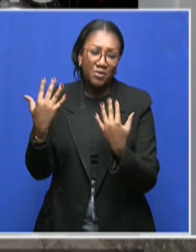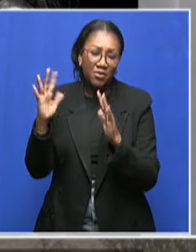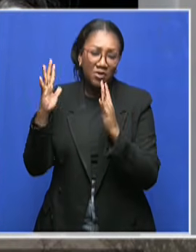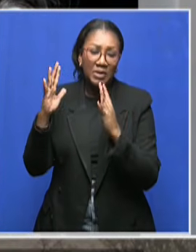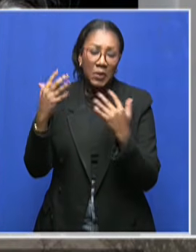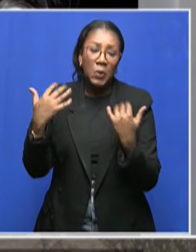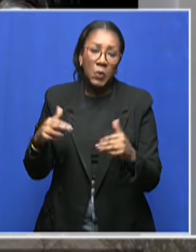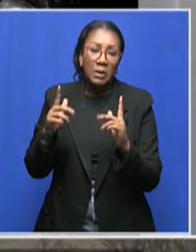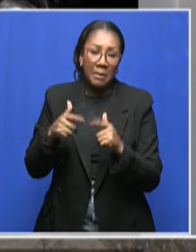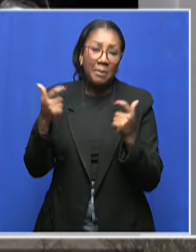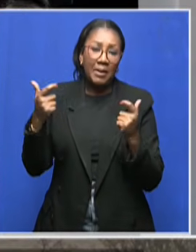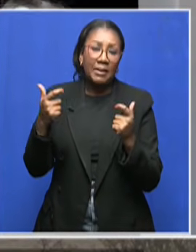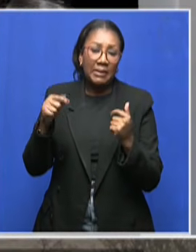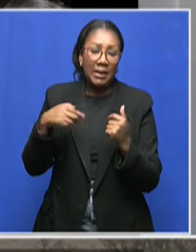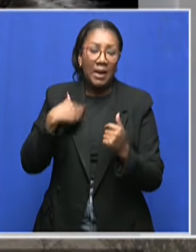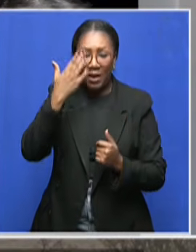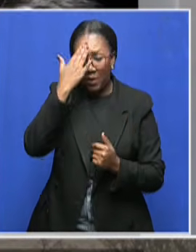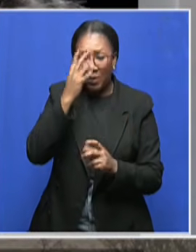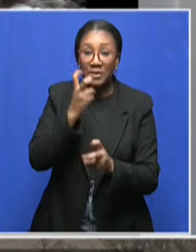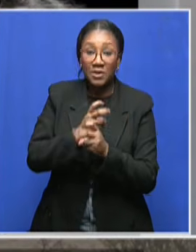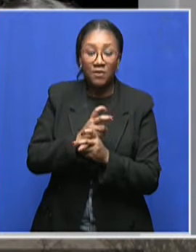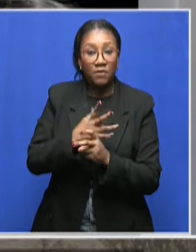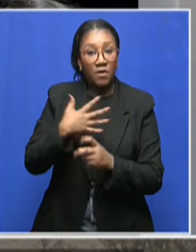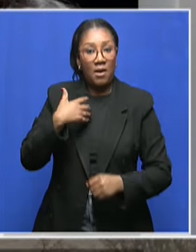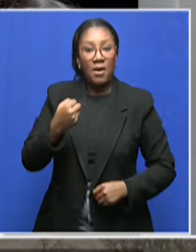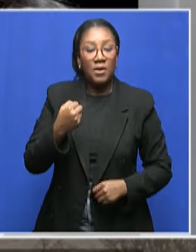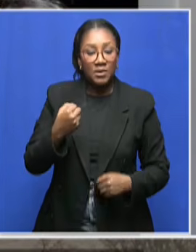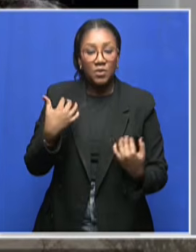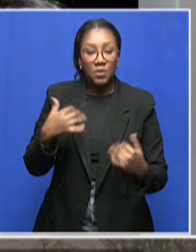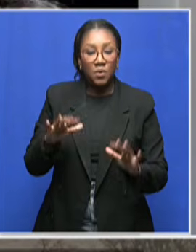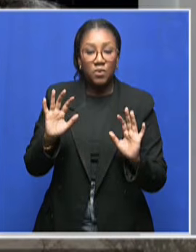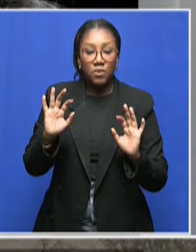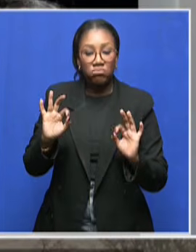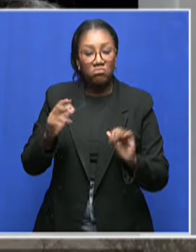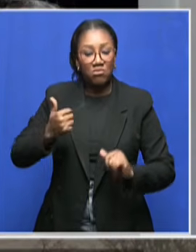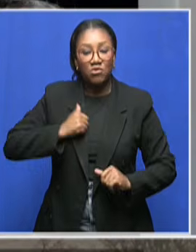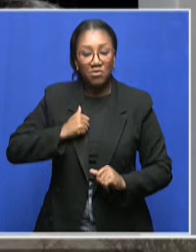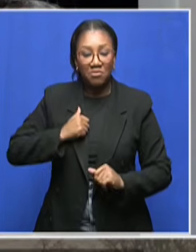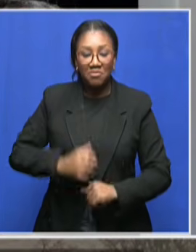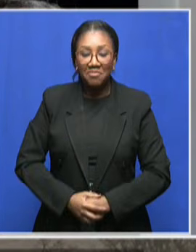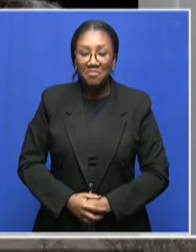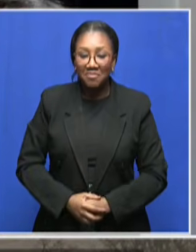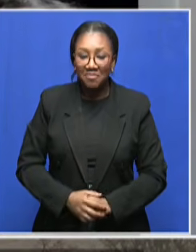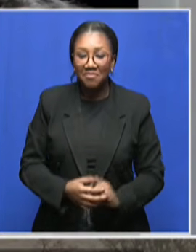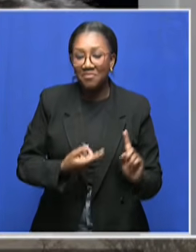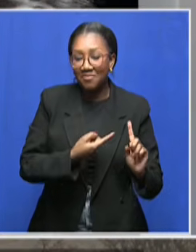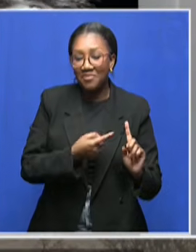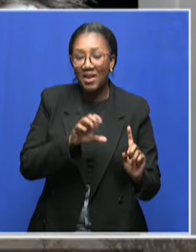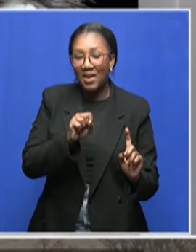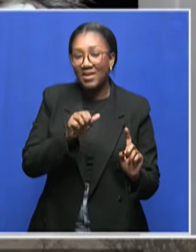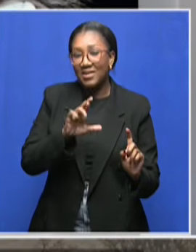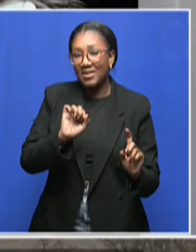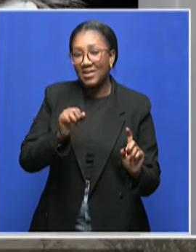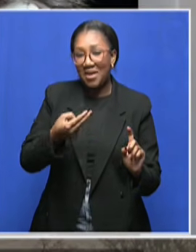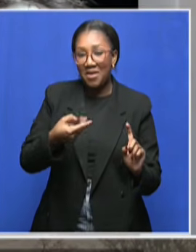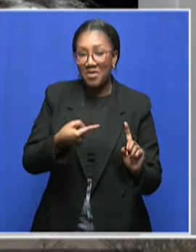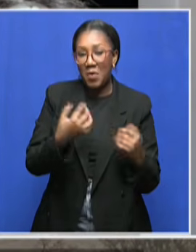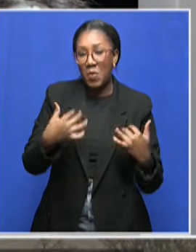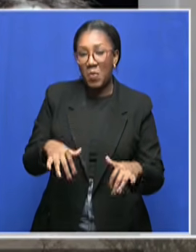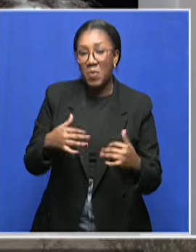It's a big one, you know. It's the courage to transition and shine and show up. So we appreciate that. Sarah Langa this morning chatting to us about her new